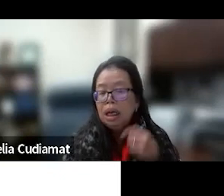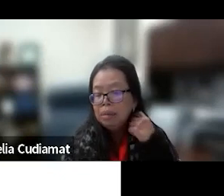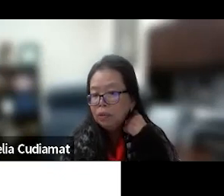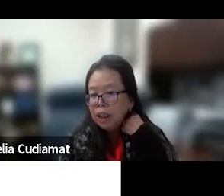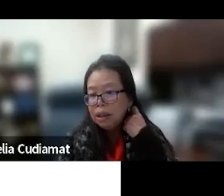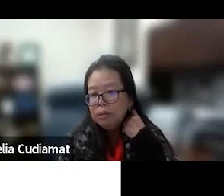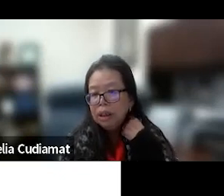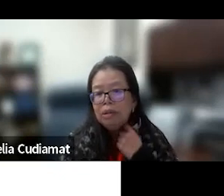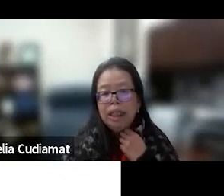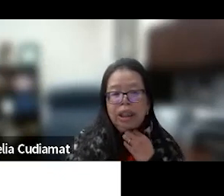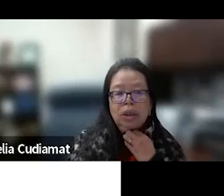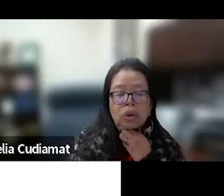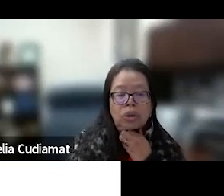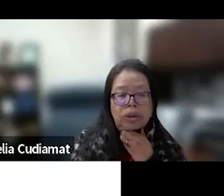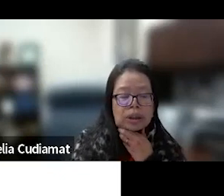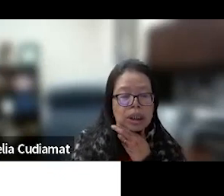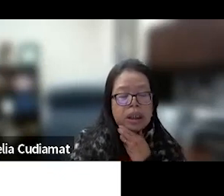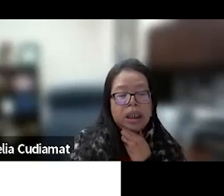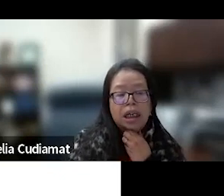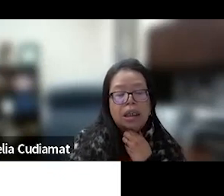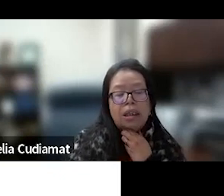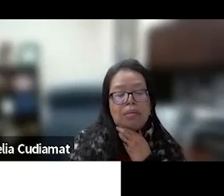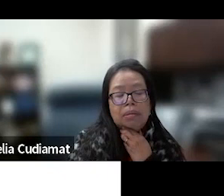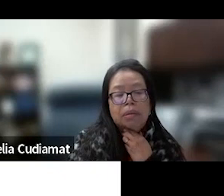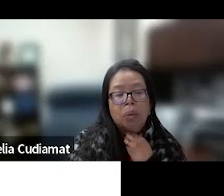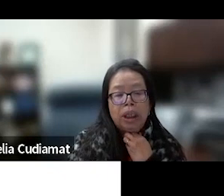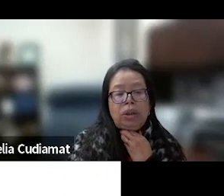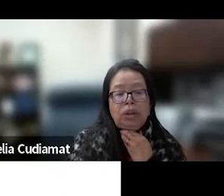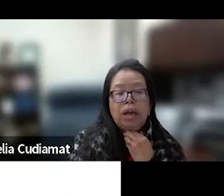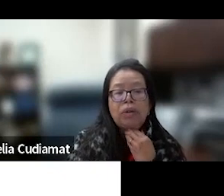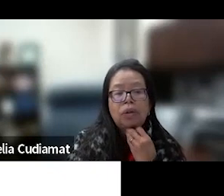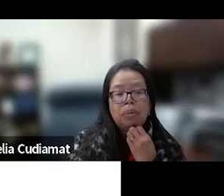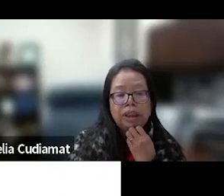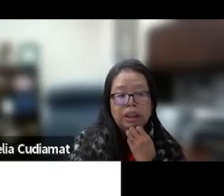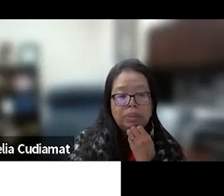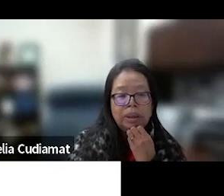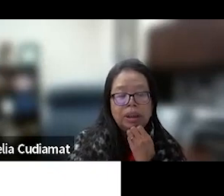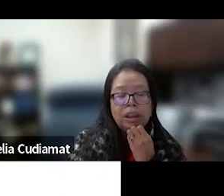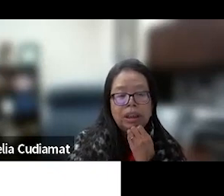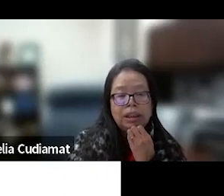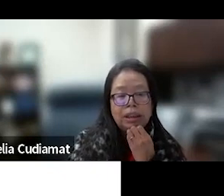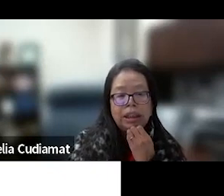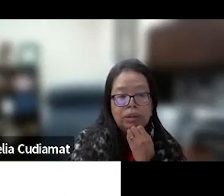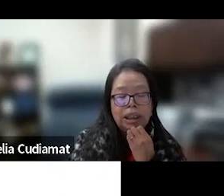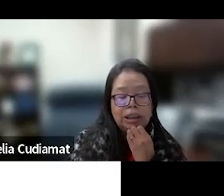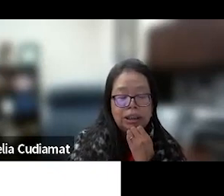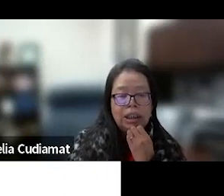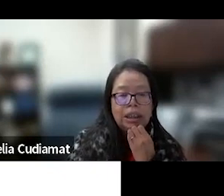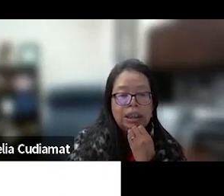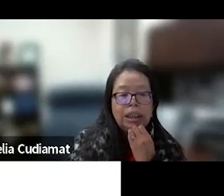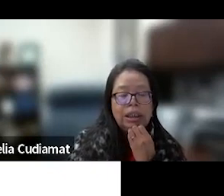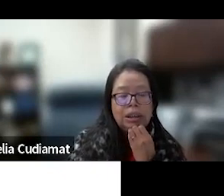So as far as the re-granting goals, we do have a 4.7 million state